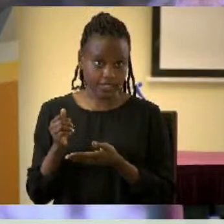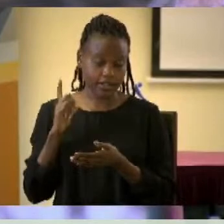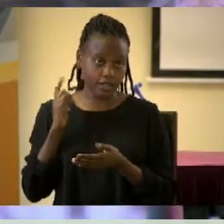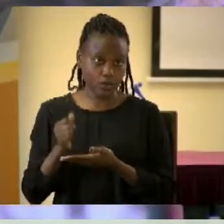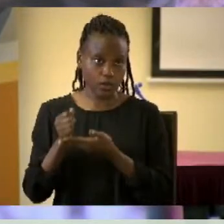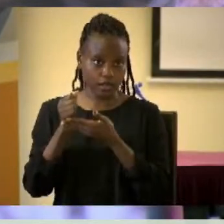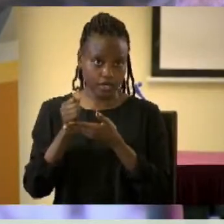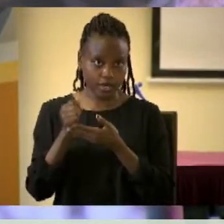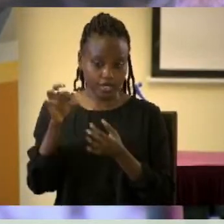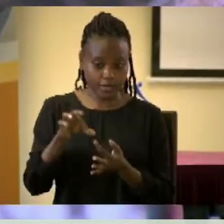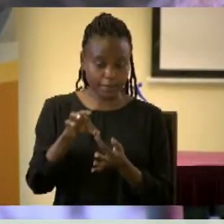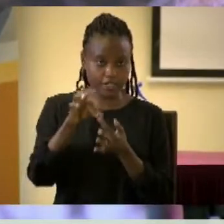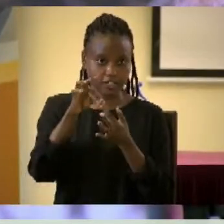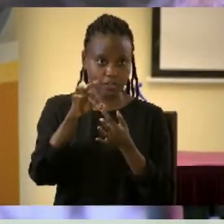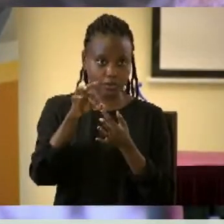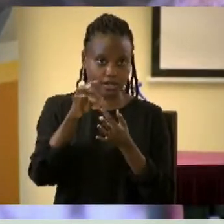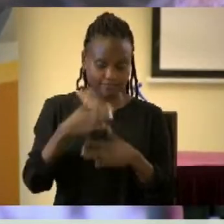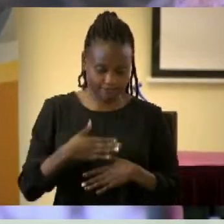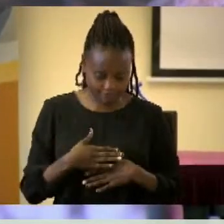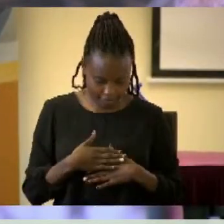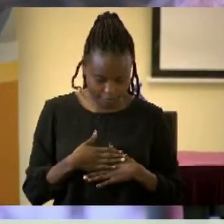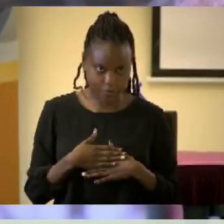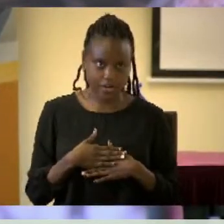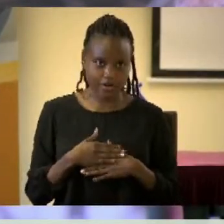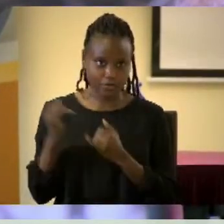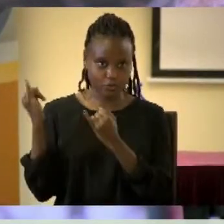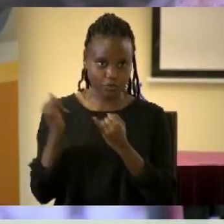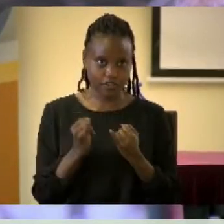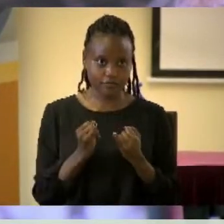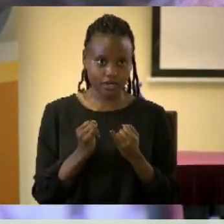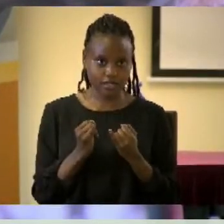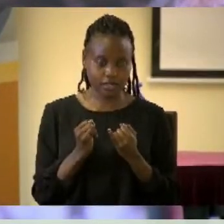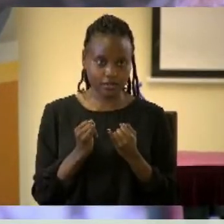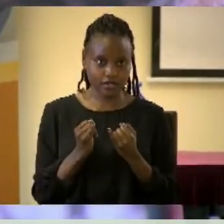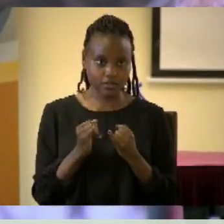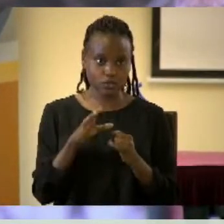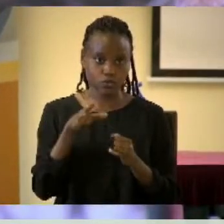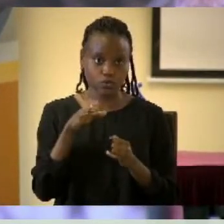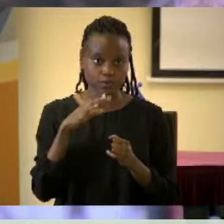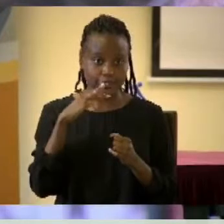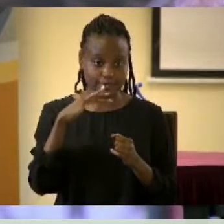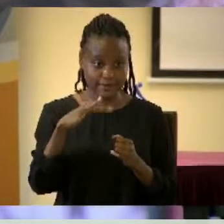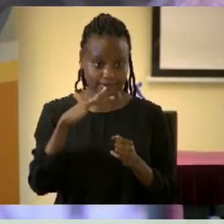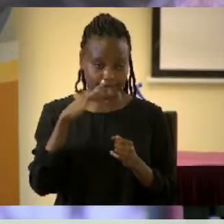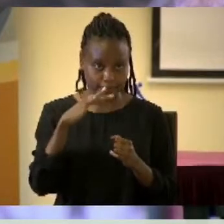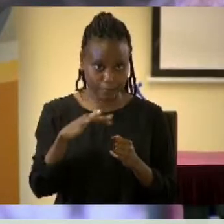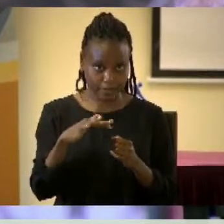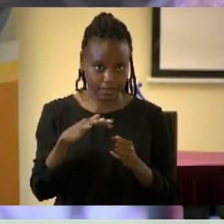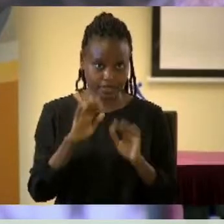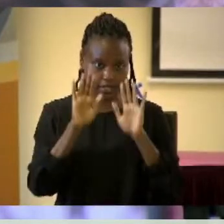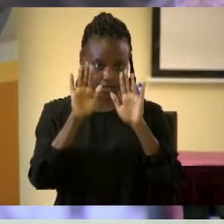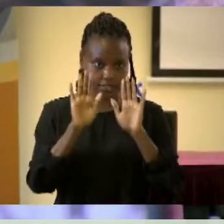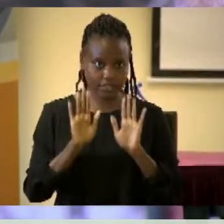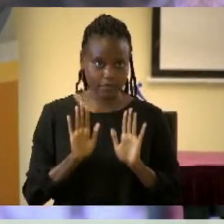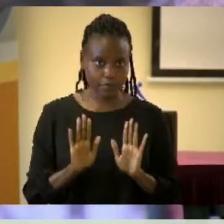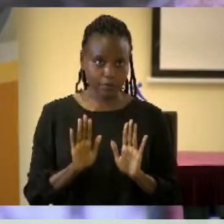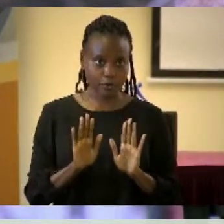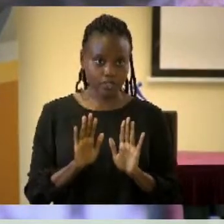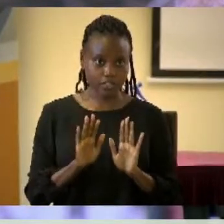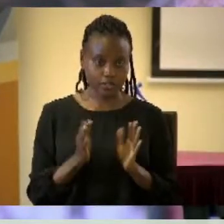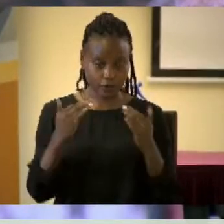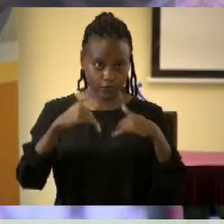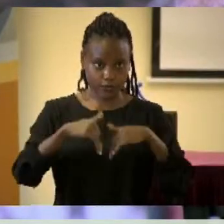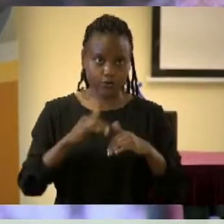particular, I feel greatly honored to have been invited to speak at this very important forum. Thank